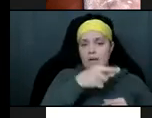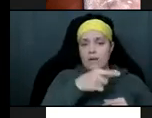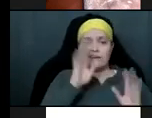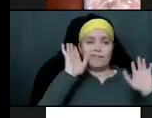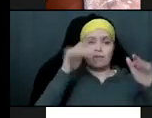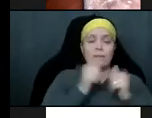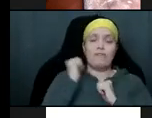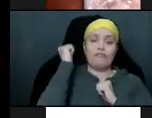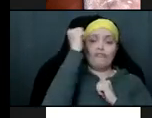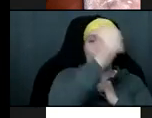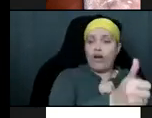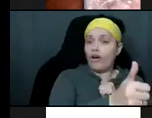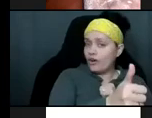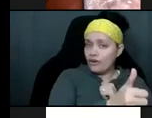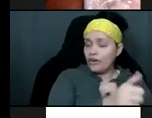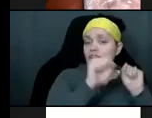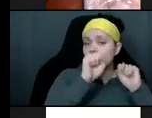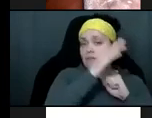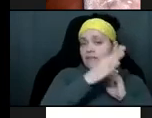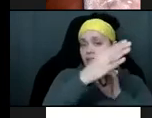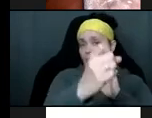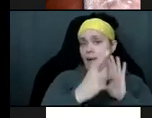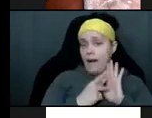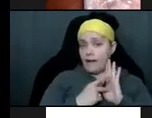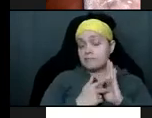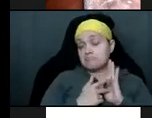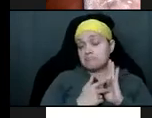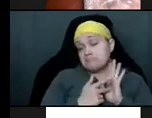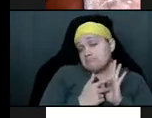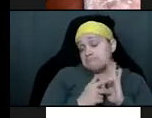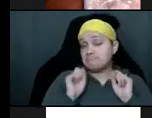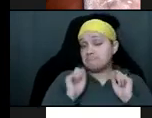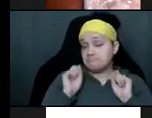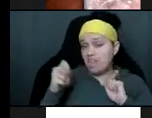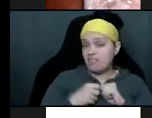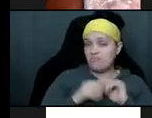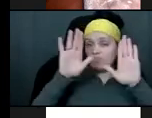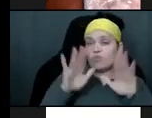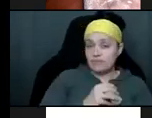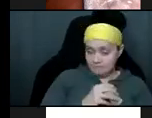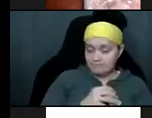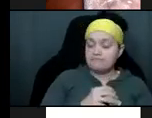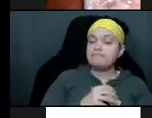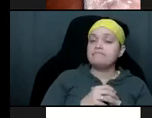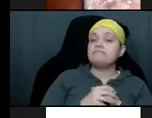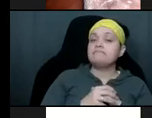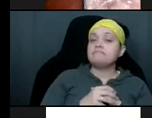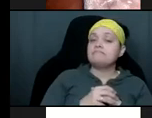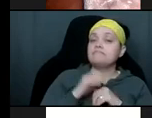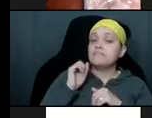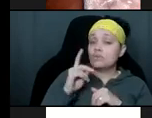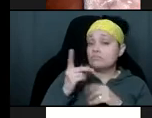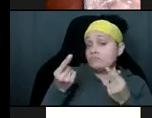far away. They'll probably never come back. Yeah, great. So they